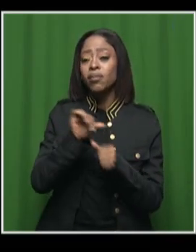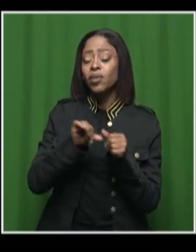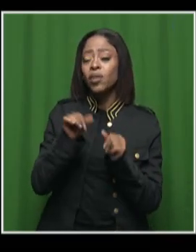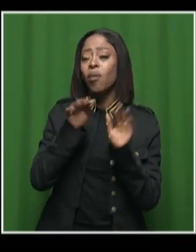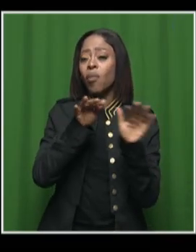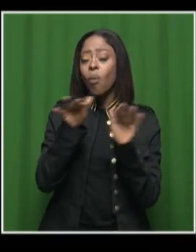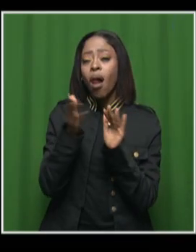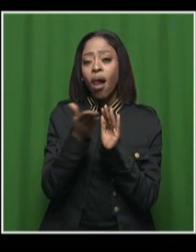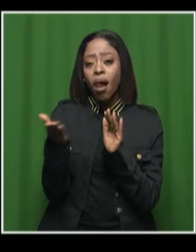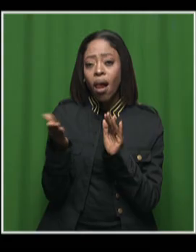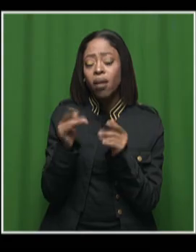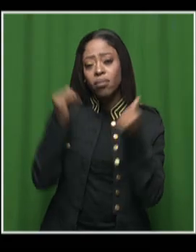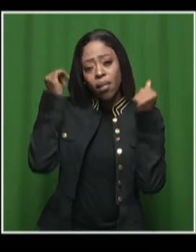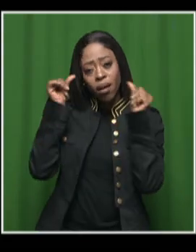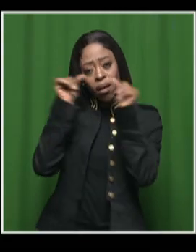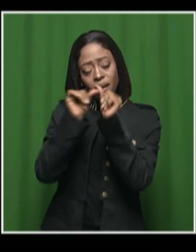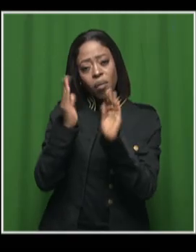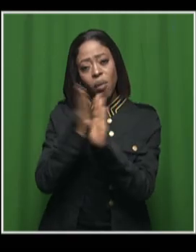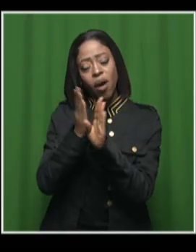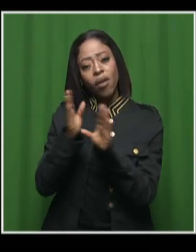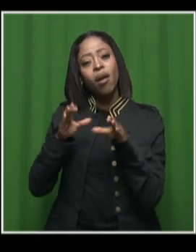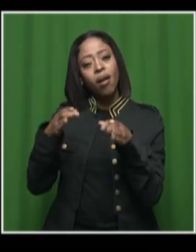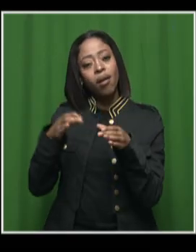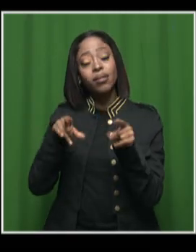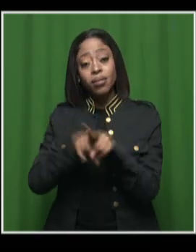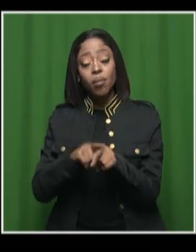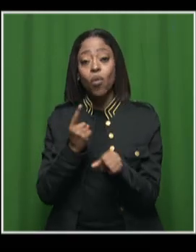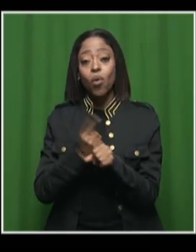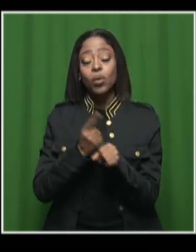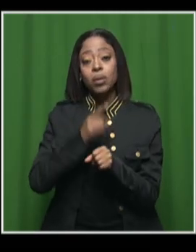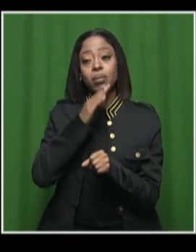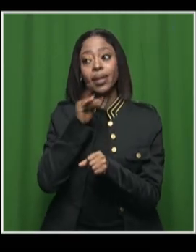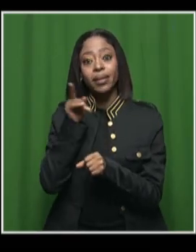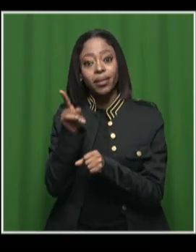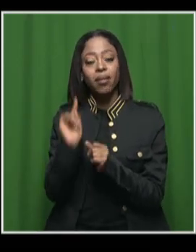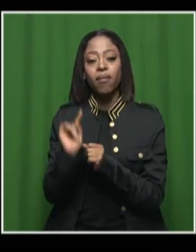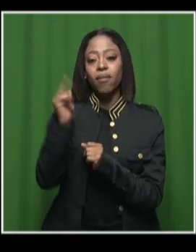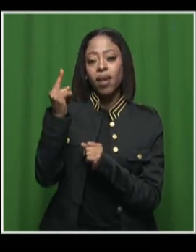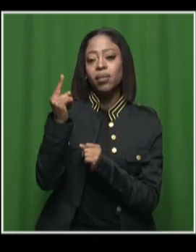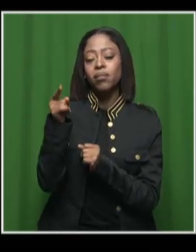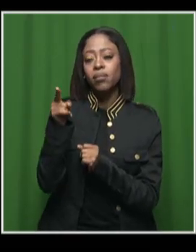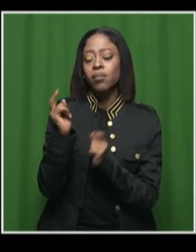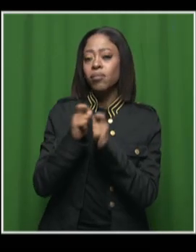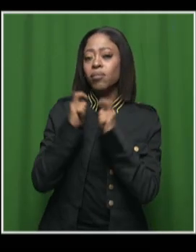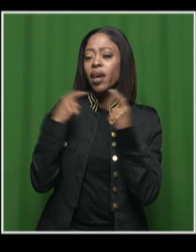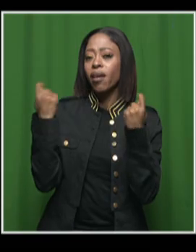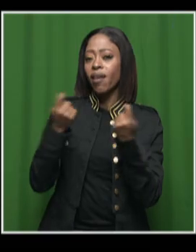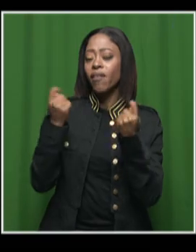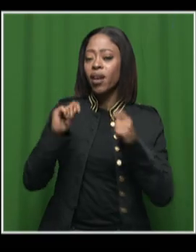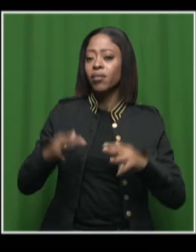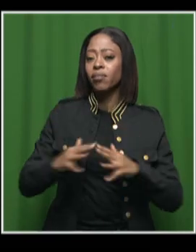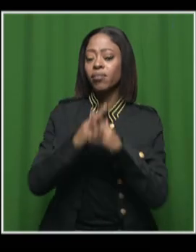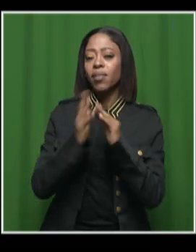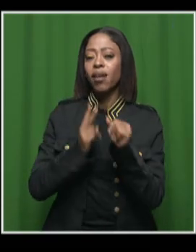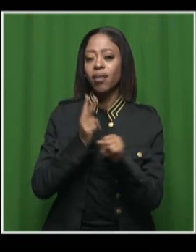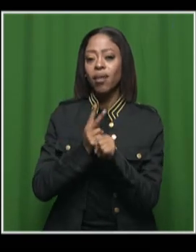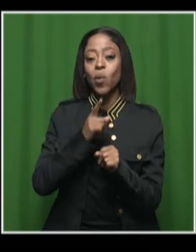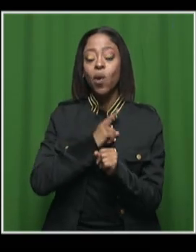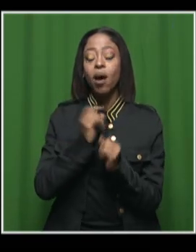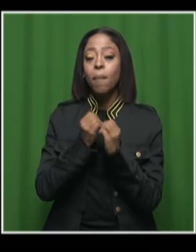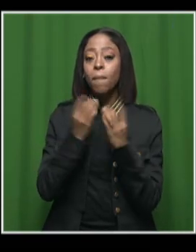actors, academia, the private sector. So this is actually one of the first sort of large events to bring together so many